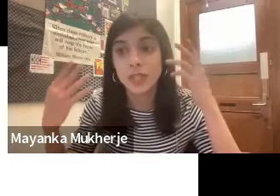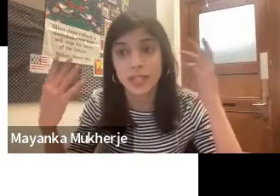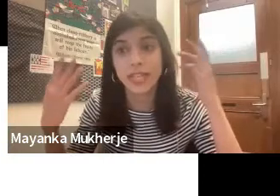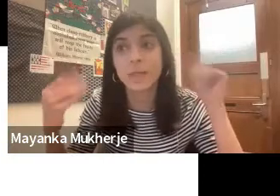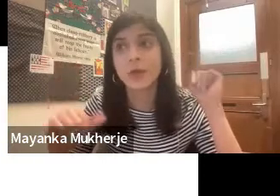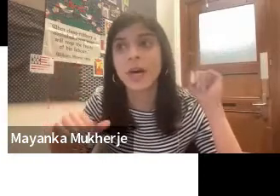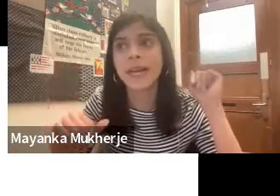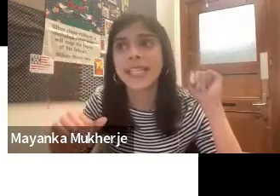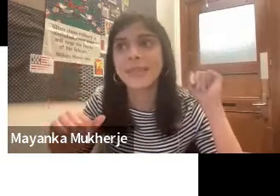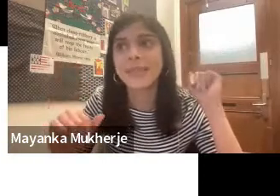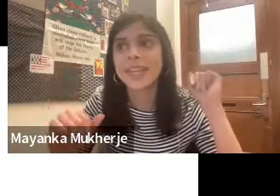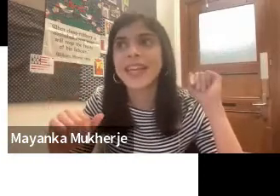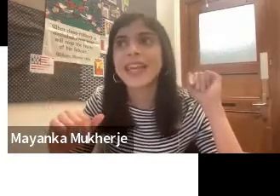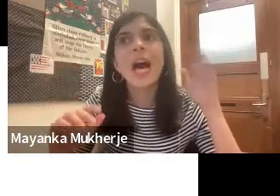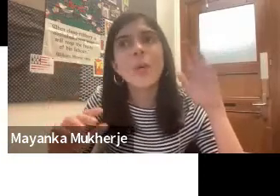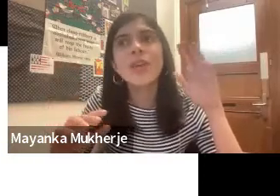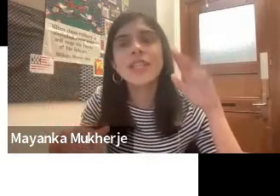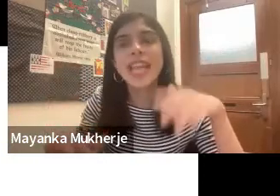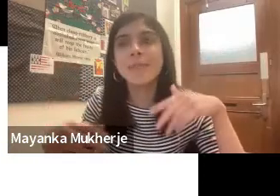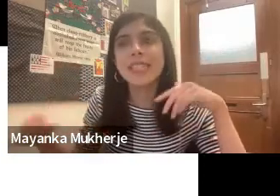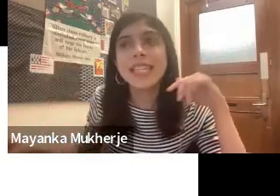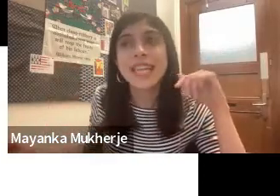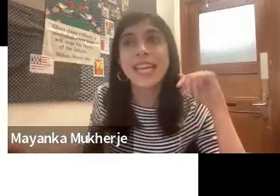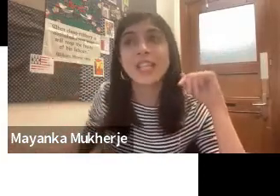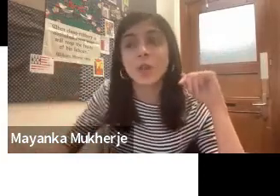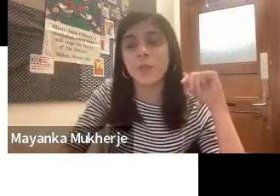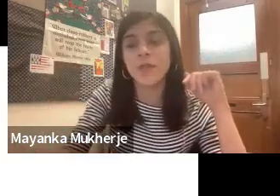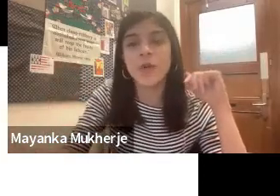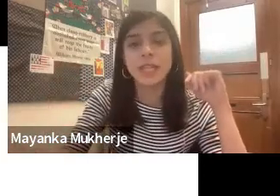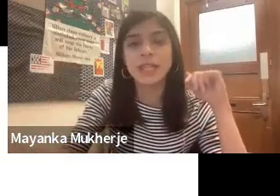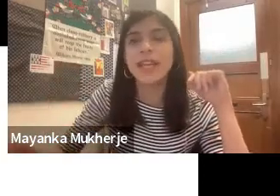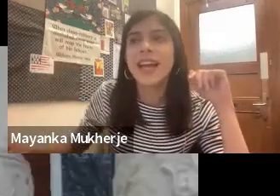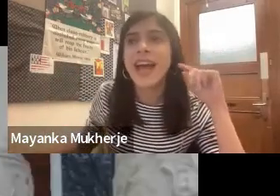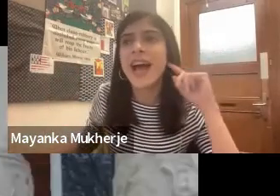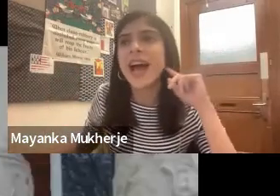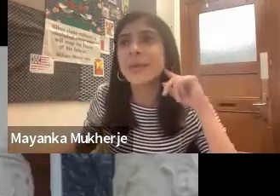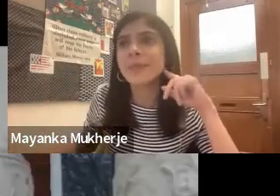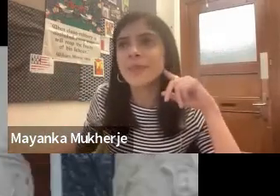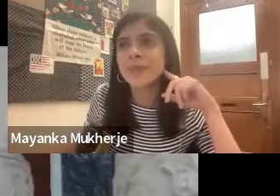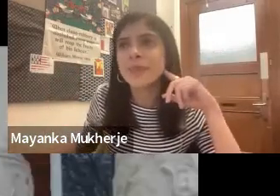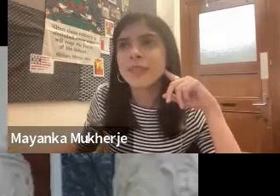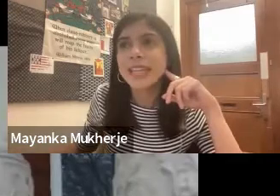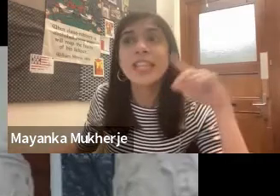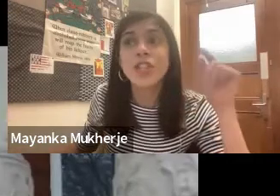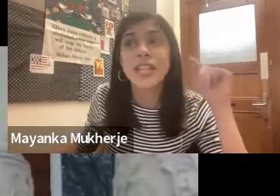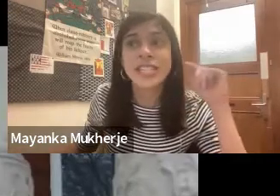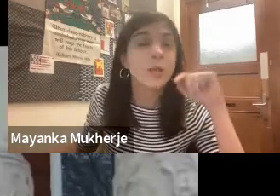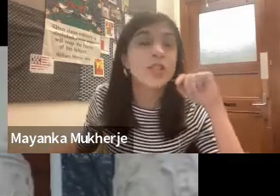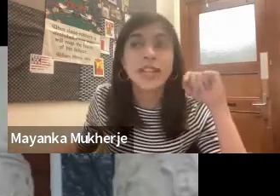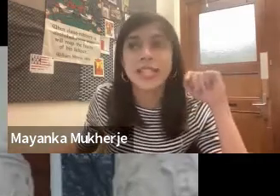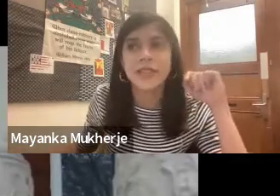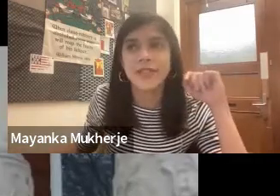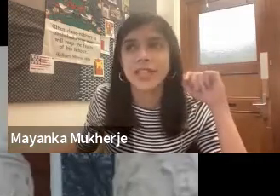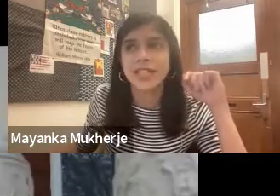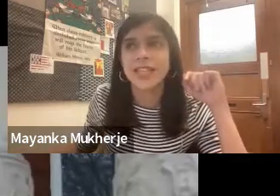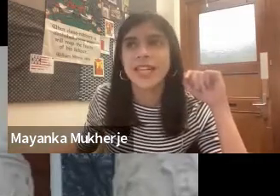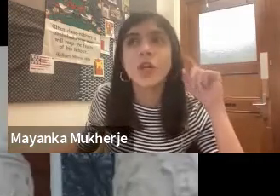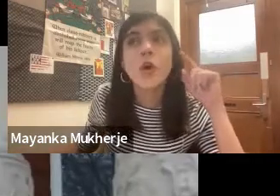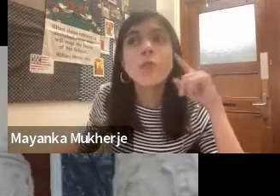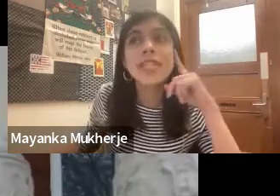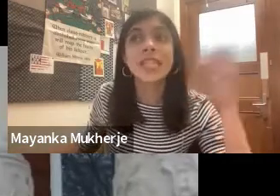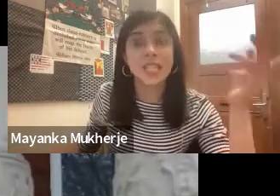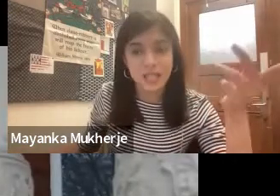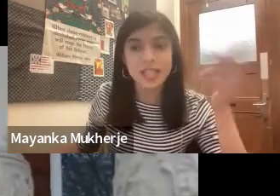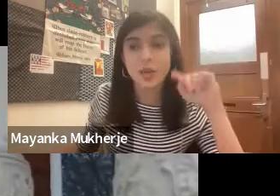darkened windows that come to our mind. However, the emptiness I saw before me in Chelsea was rather different.